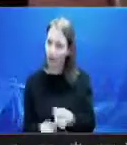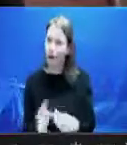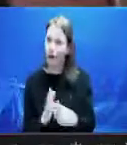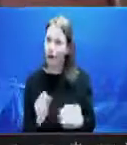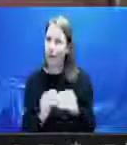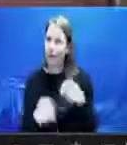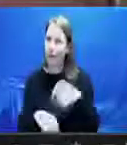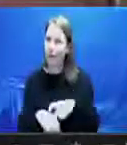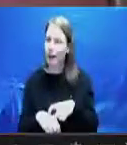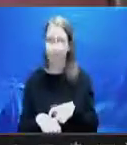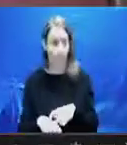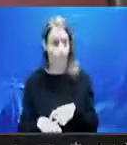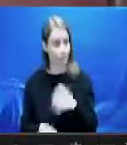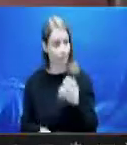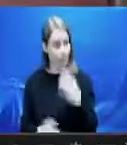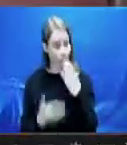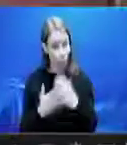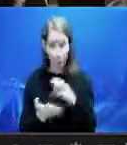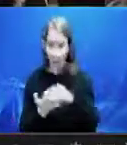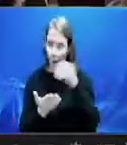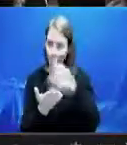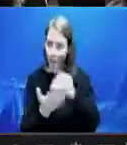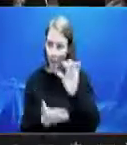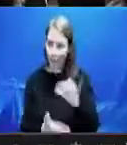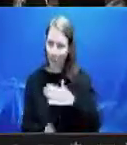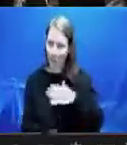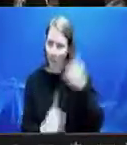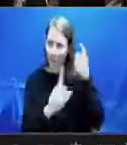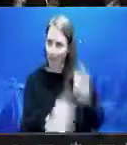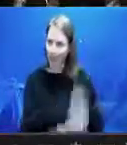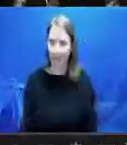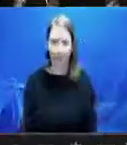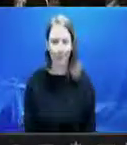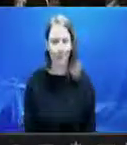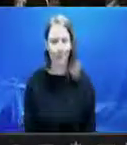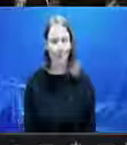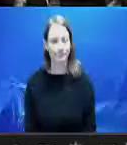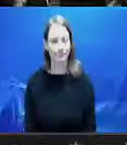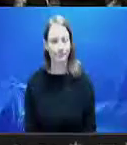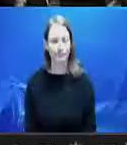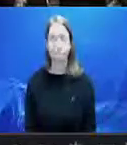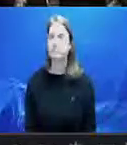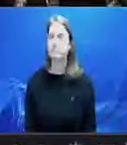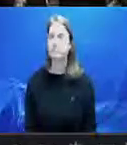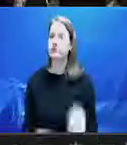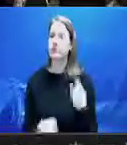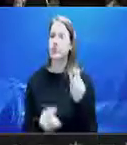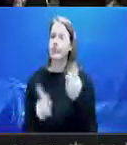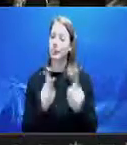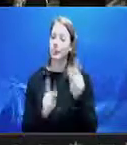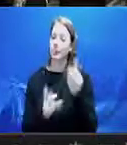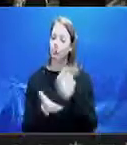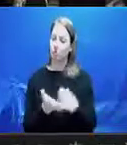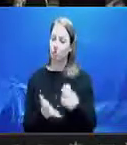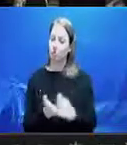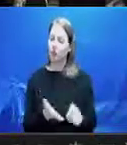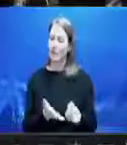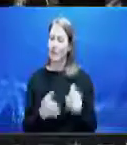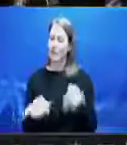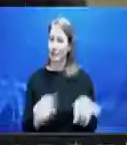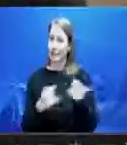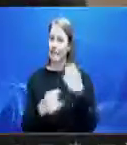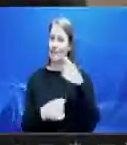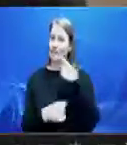learning, and that's what we really wanted to achieve. The standards writers say this is key. Too often, they say, math standards actually incorporate too